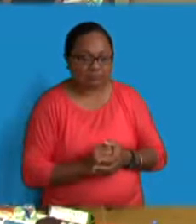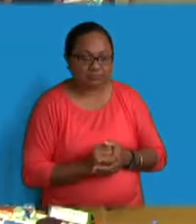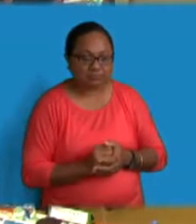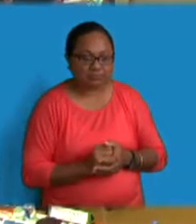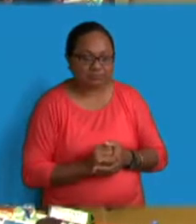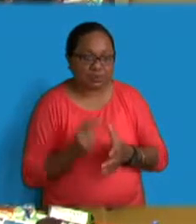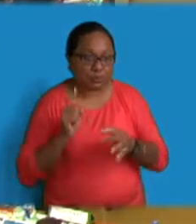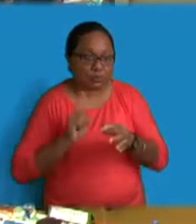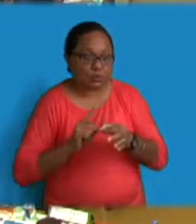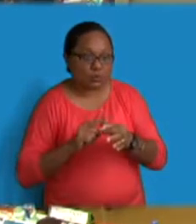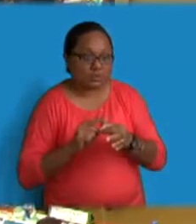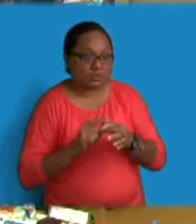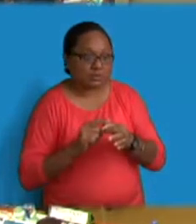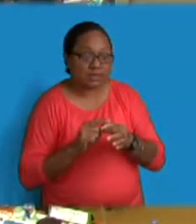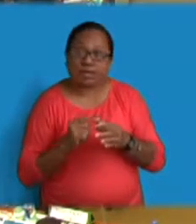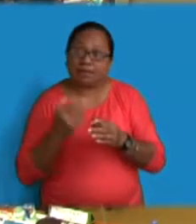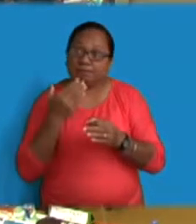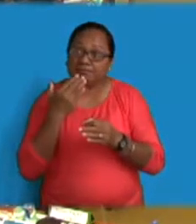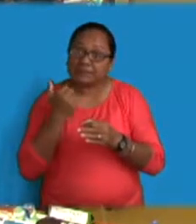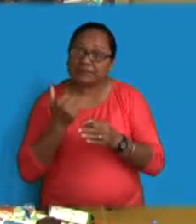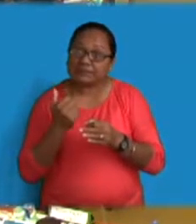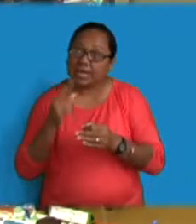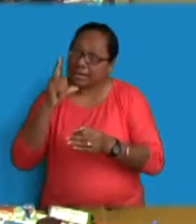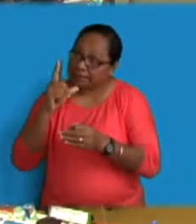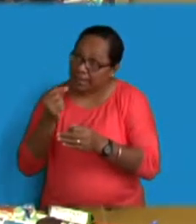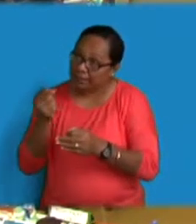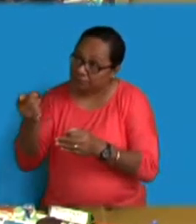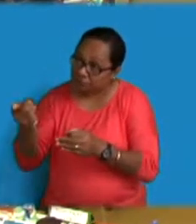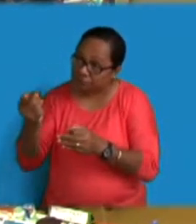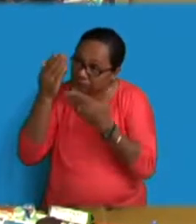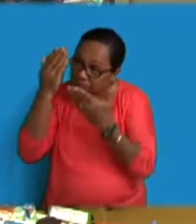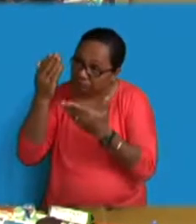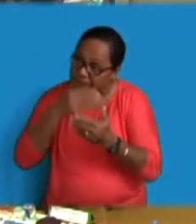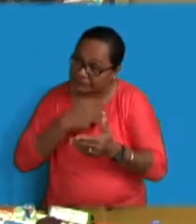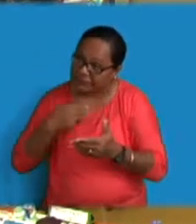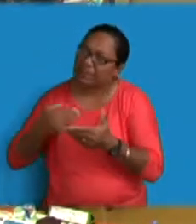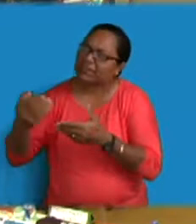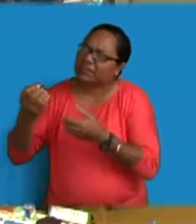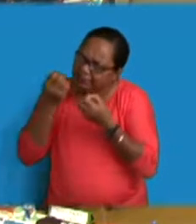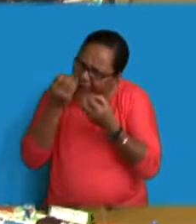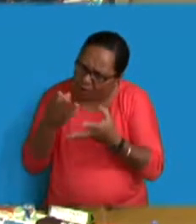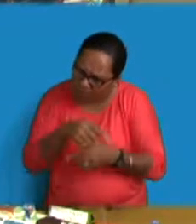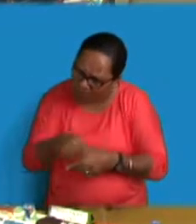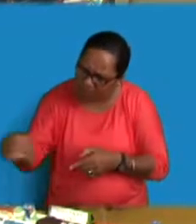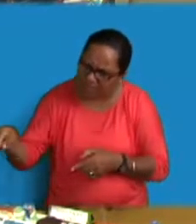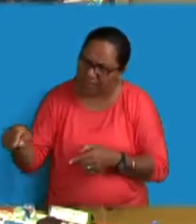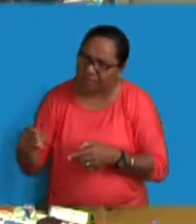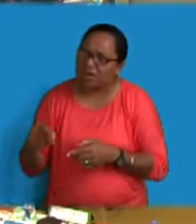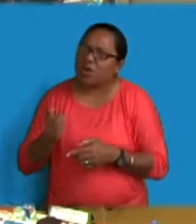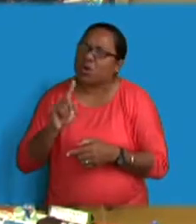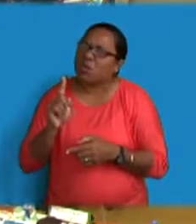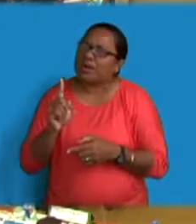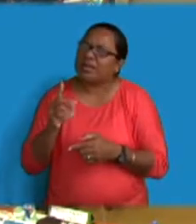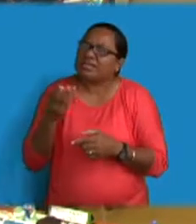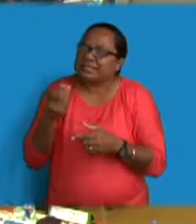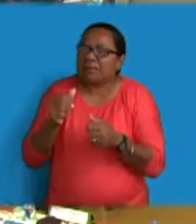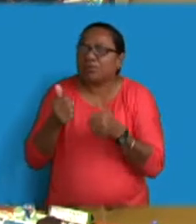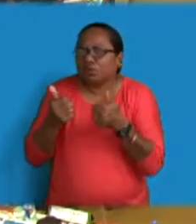Supplementary question. Can the Honourable Minister inform this August House on some of the benefits this initiative will have for these